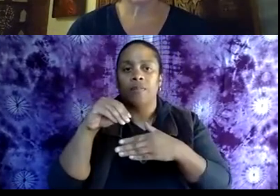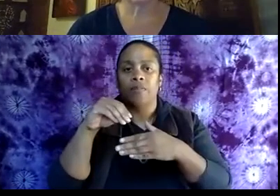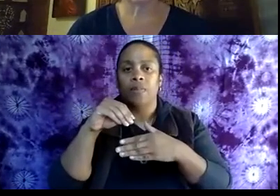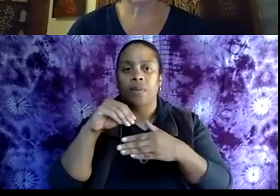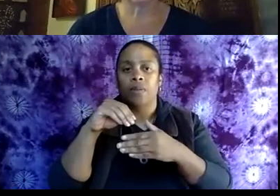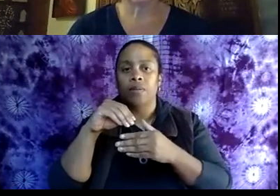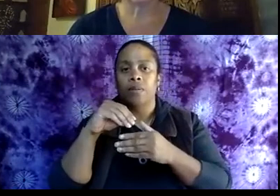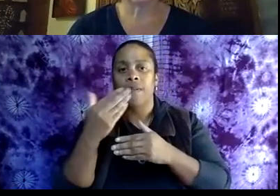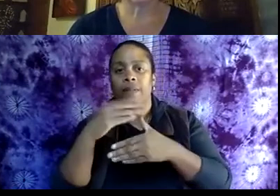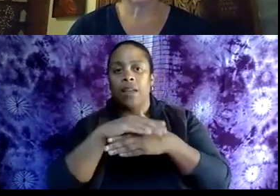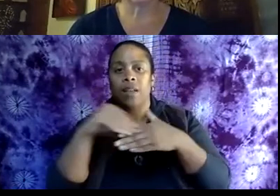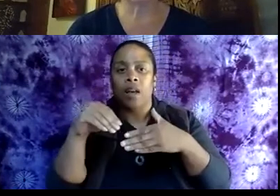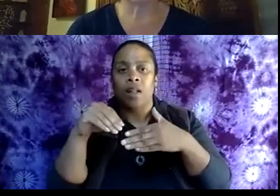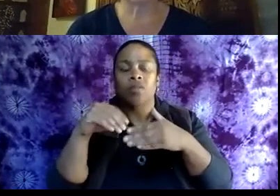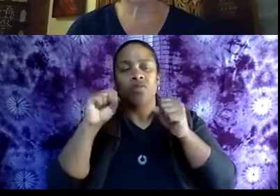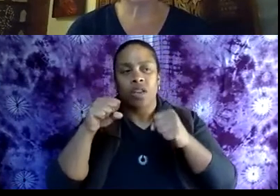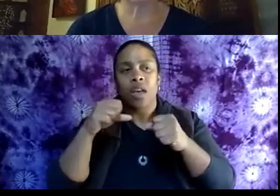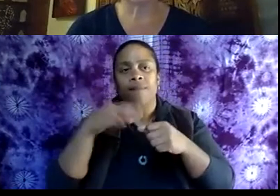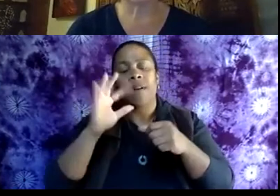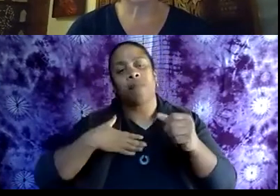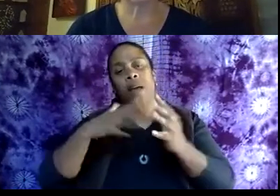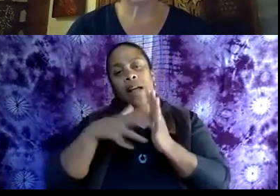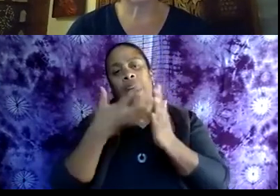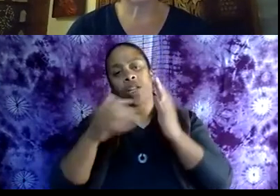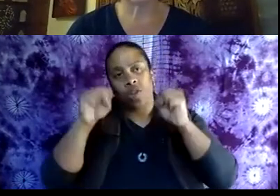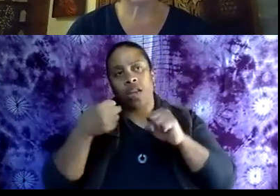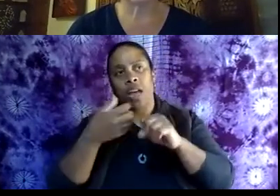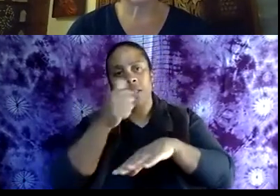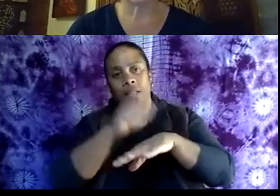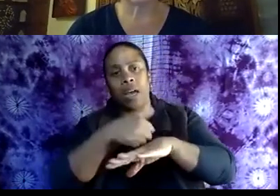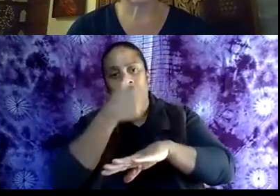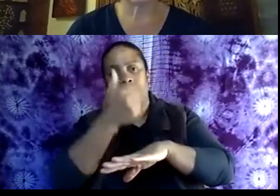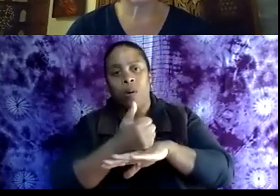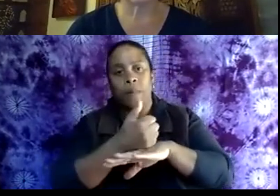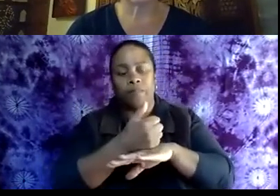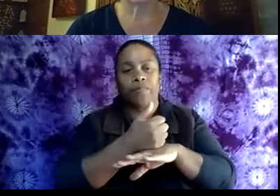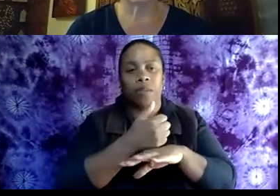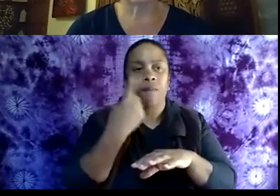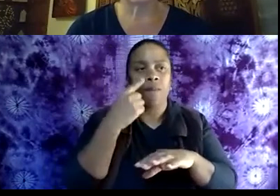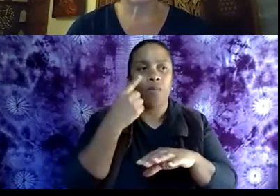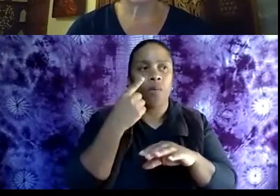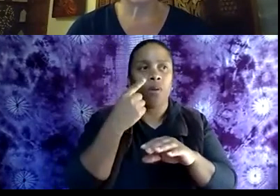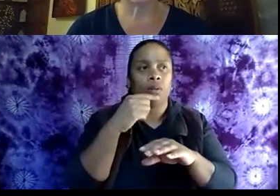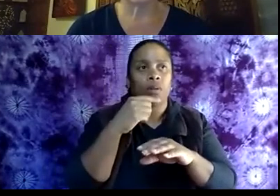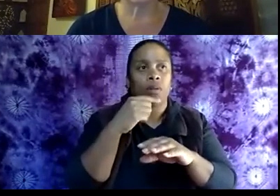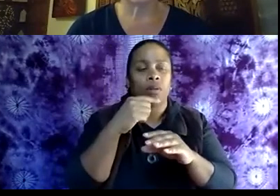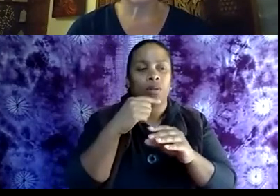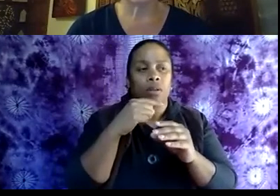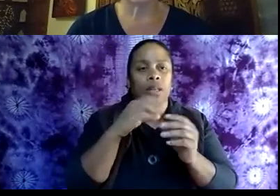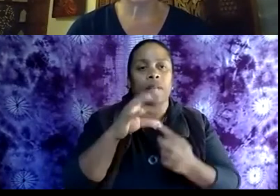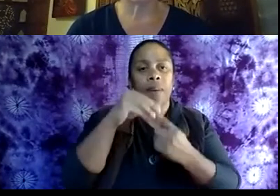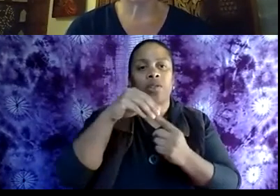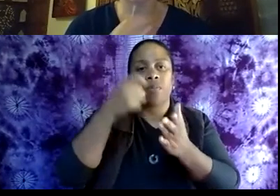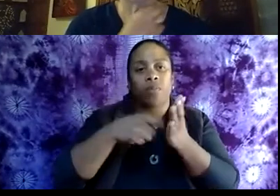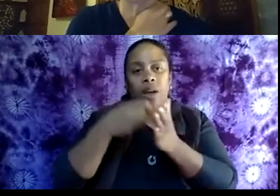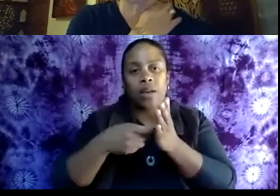you to my calendar where you can schedule a session with that special price. There's literally, it'll say MeWe session.